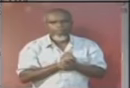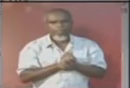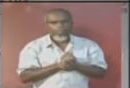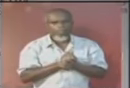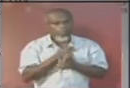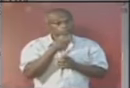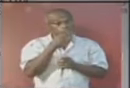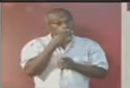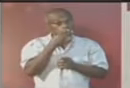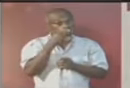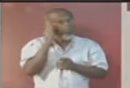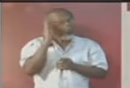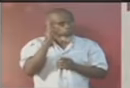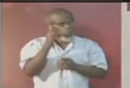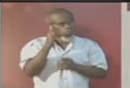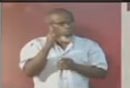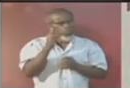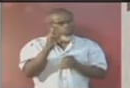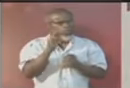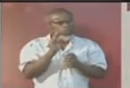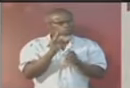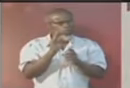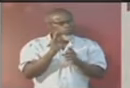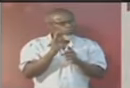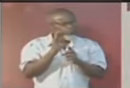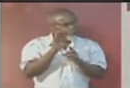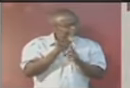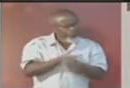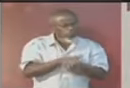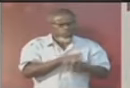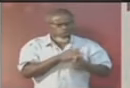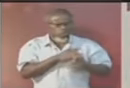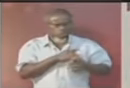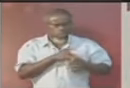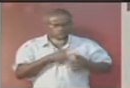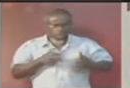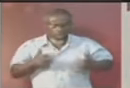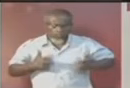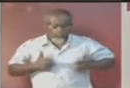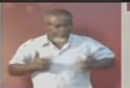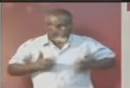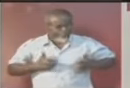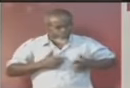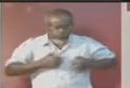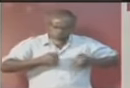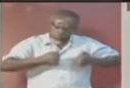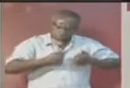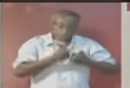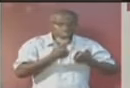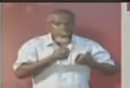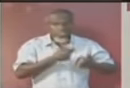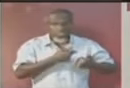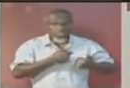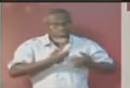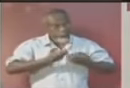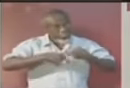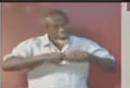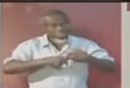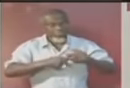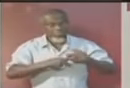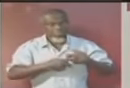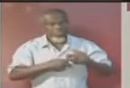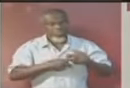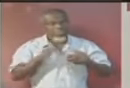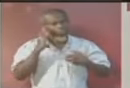cause chronic obstructive pulmonary disease, they will cause cancers, and those conditions are associated with a higher degree of morbidity